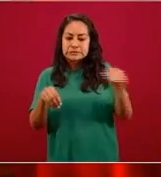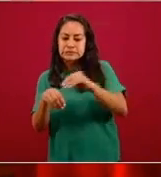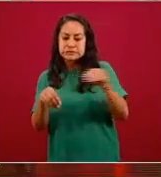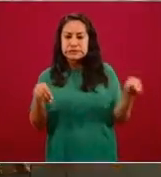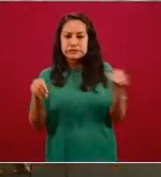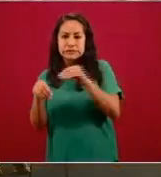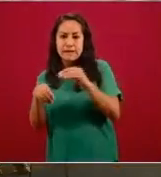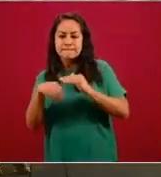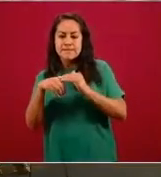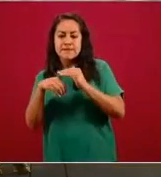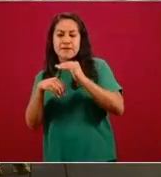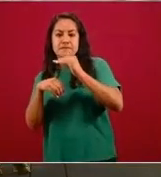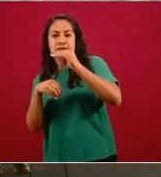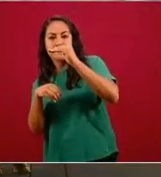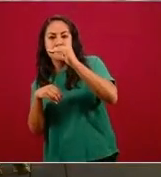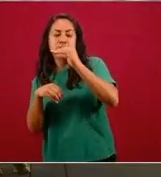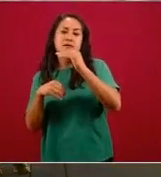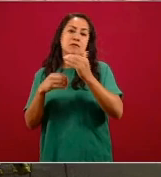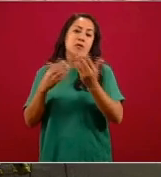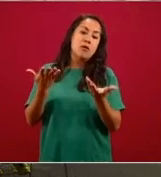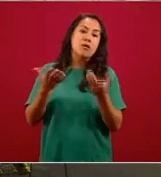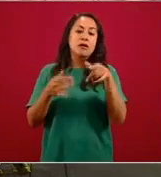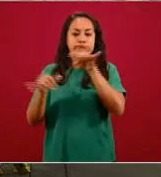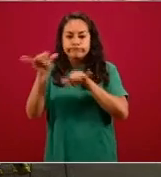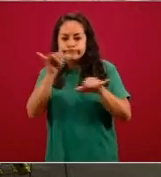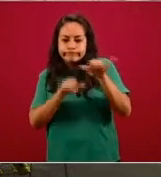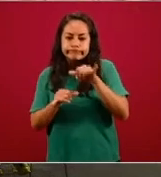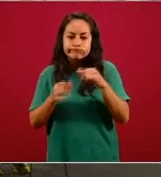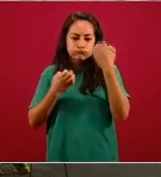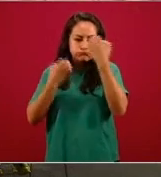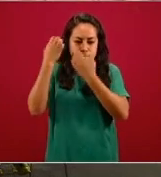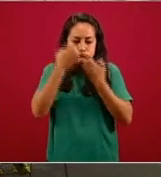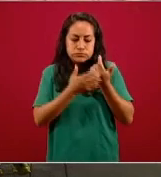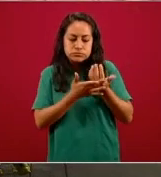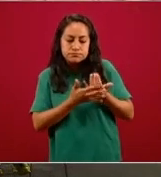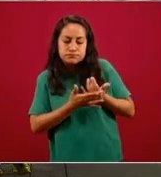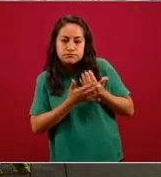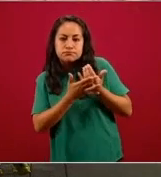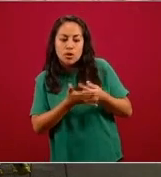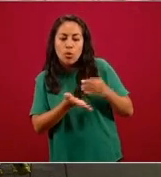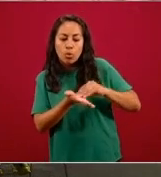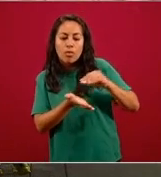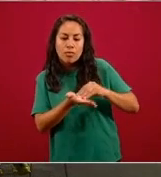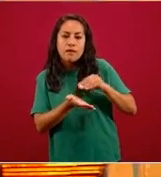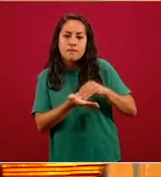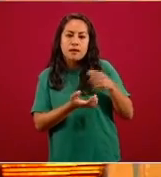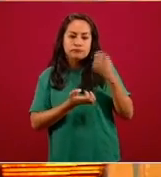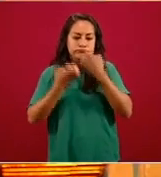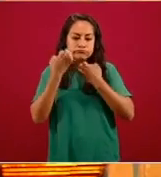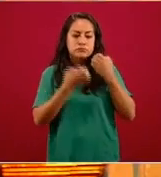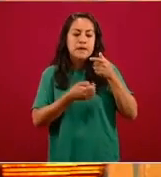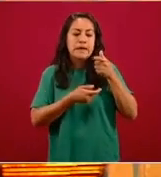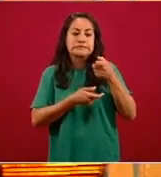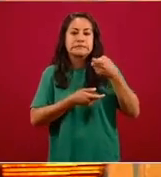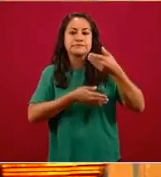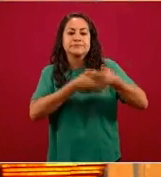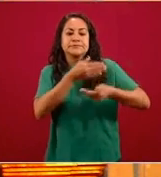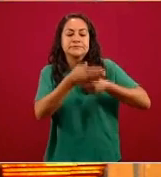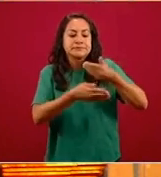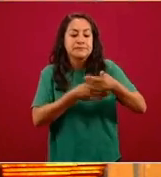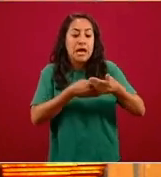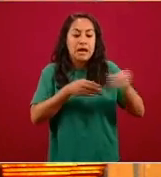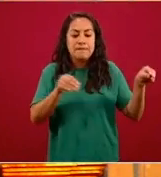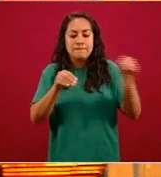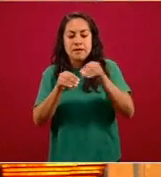So for example, if we only take into account the confirmed cases, we would be inclined to believe that there's been